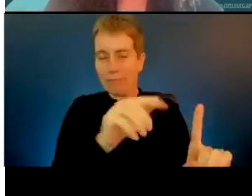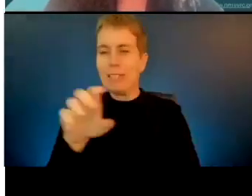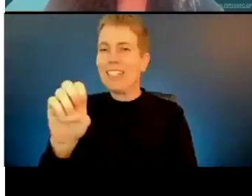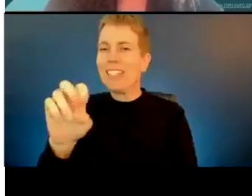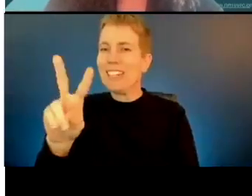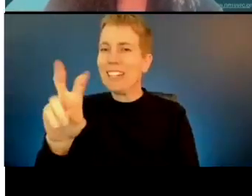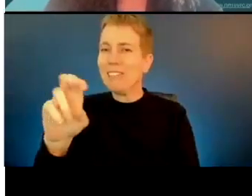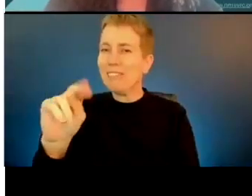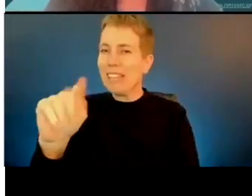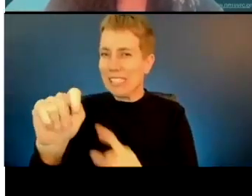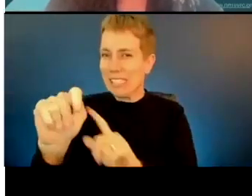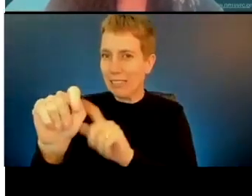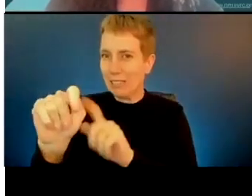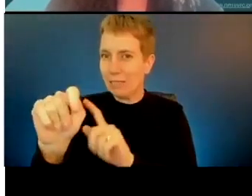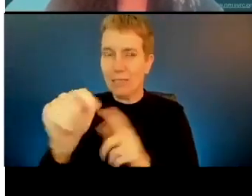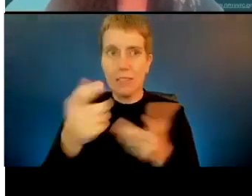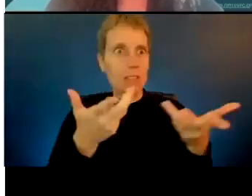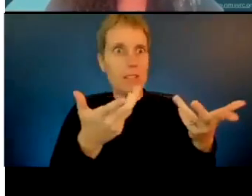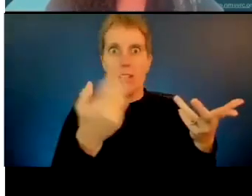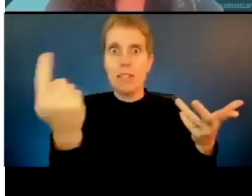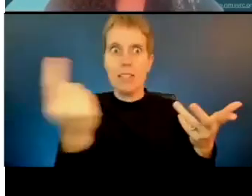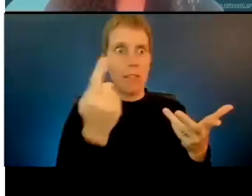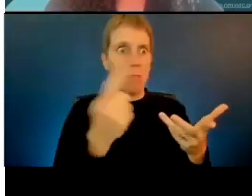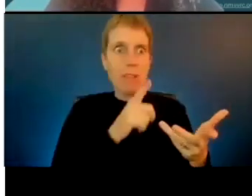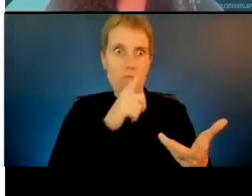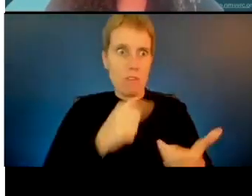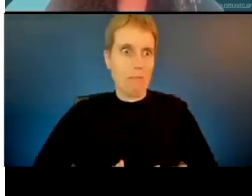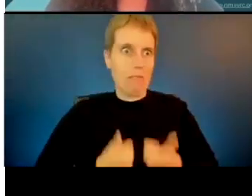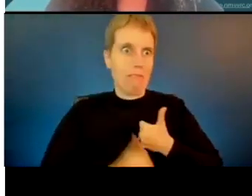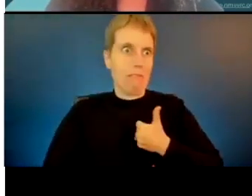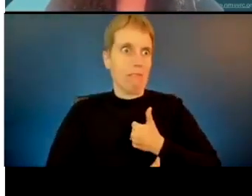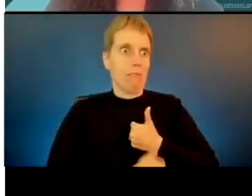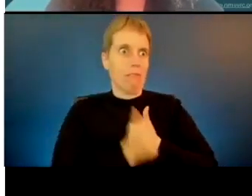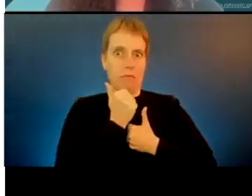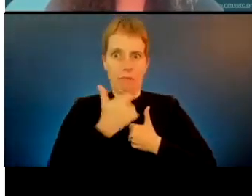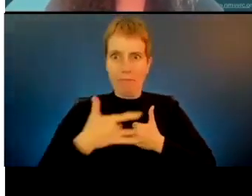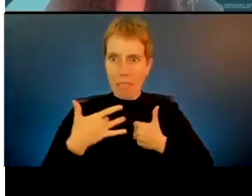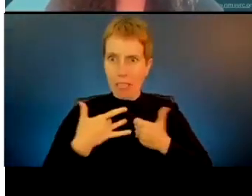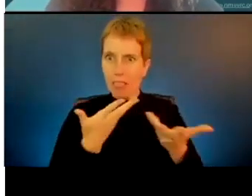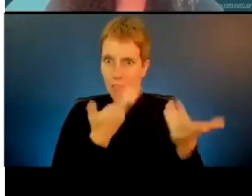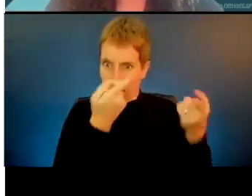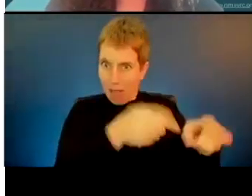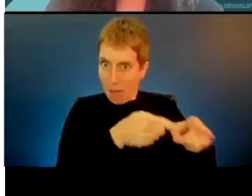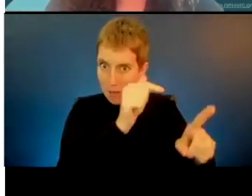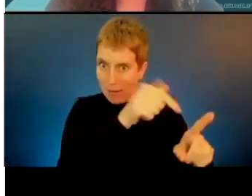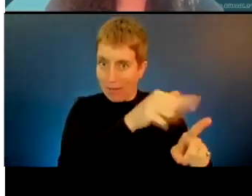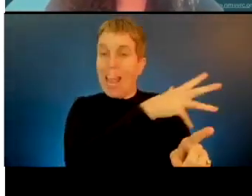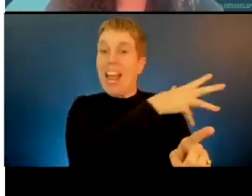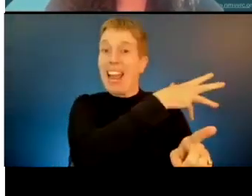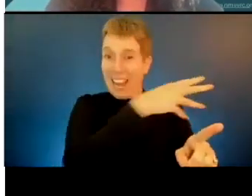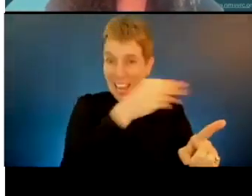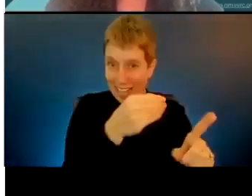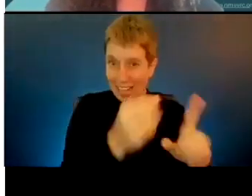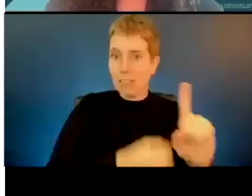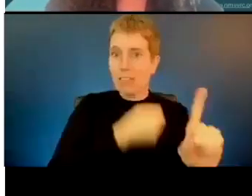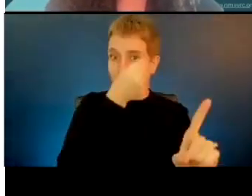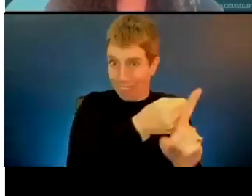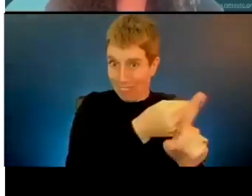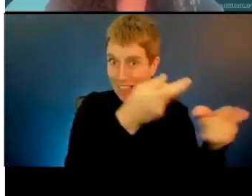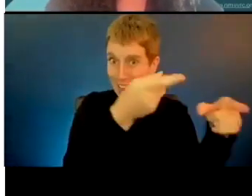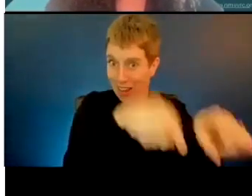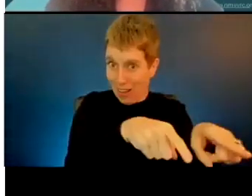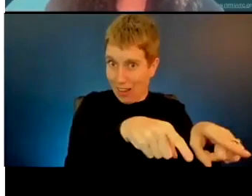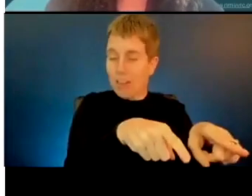characteristics that involve life-threatening components, and an event that produces psychological reactions.